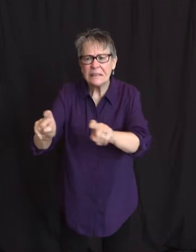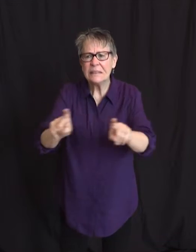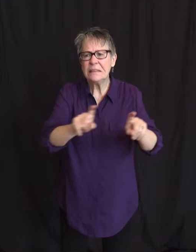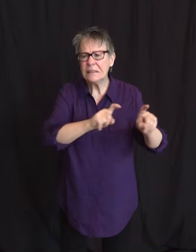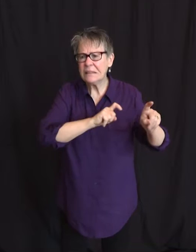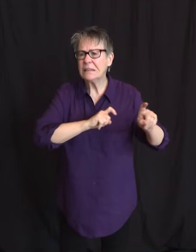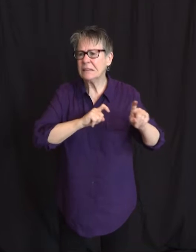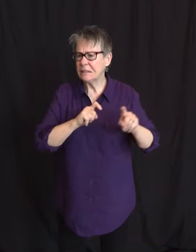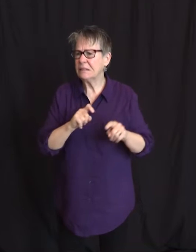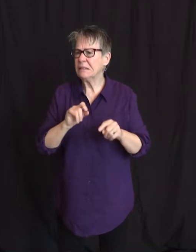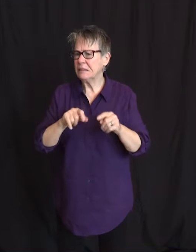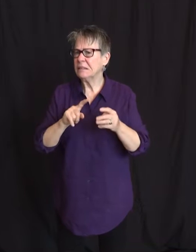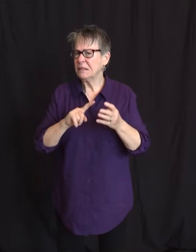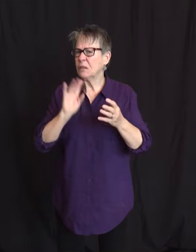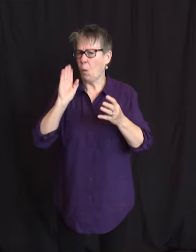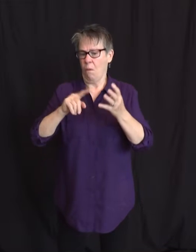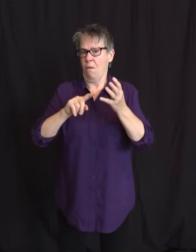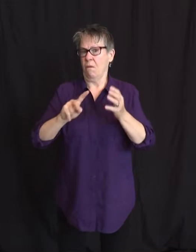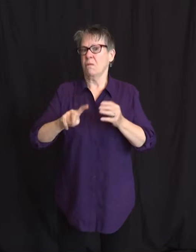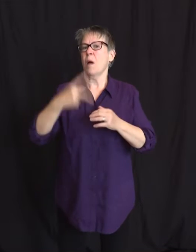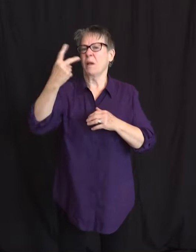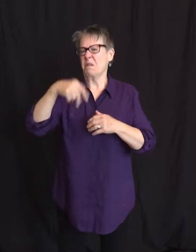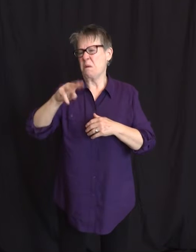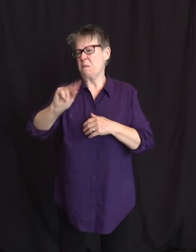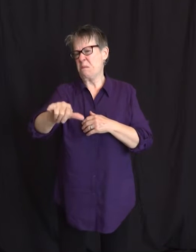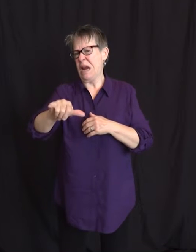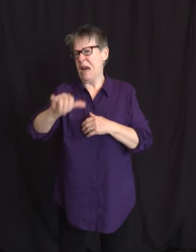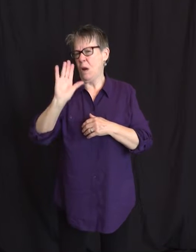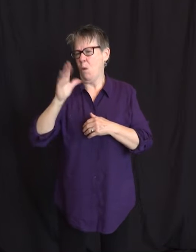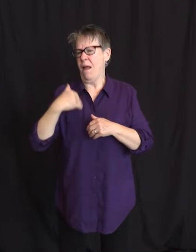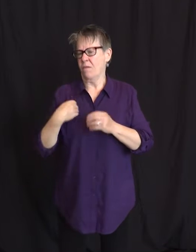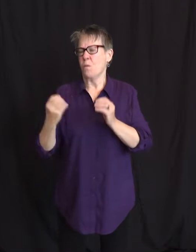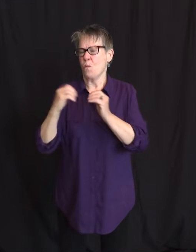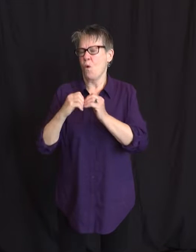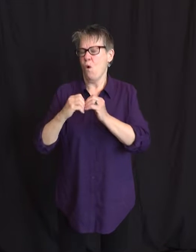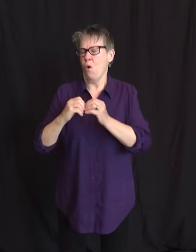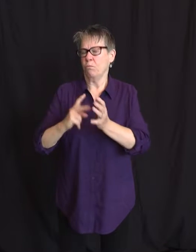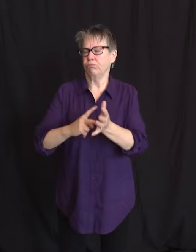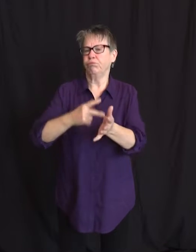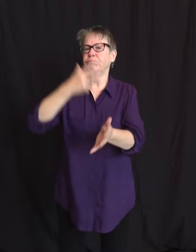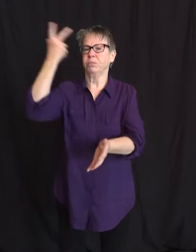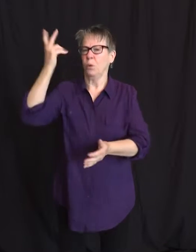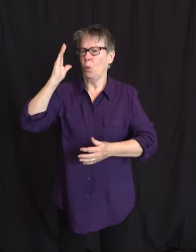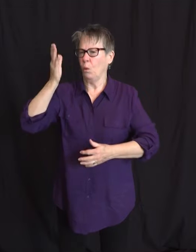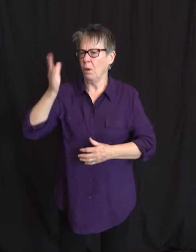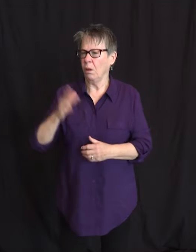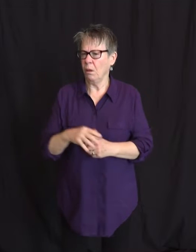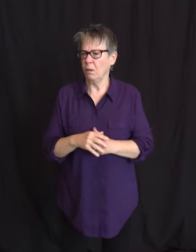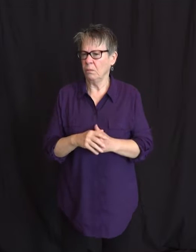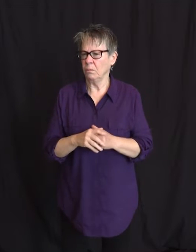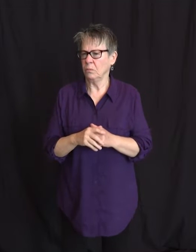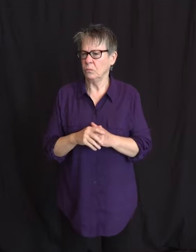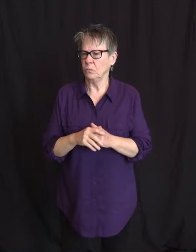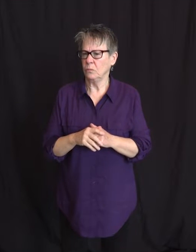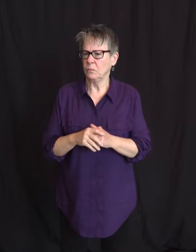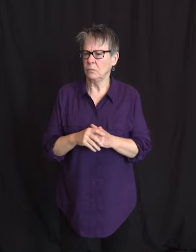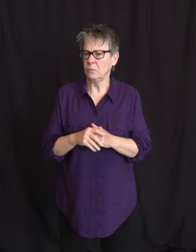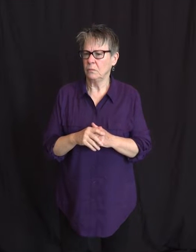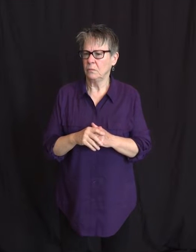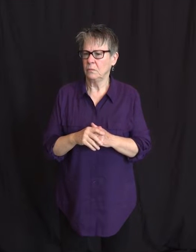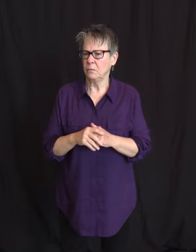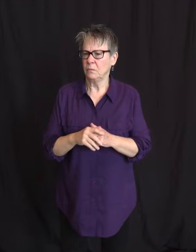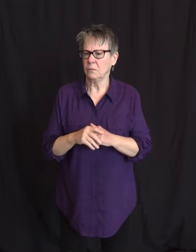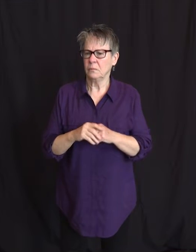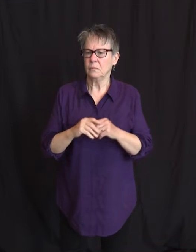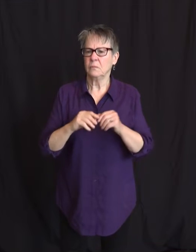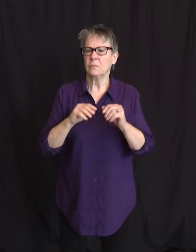the lab capacity necessary to ensure quick turnaround of results. As we've said many times, it isn't just the number of tests, it's